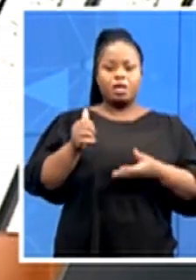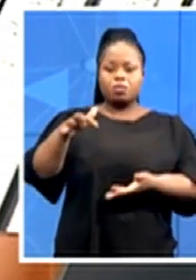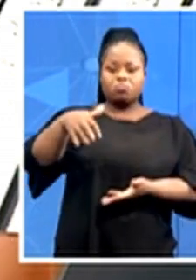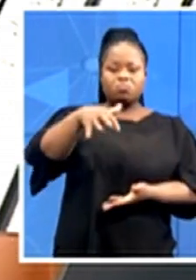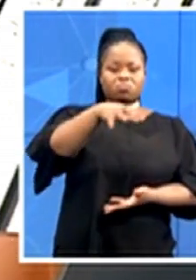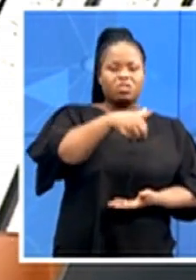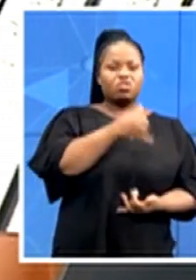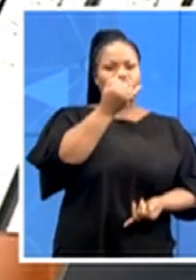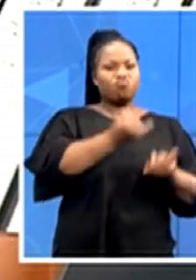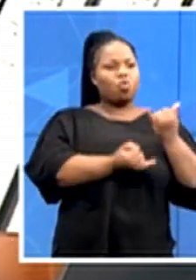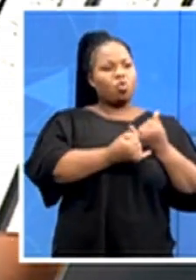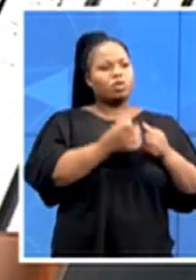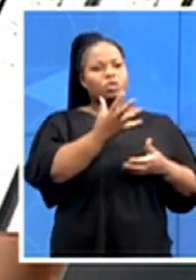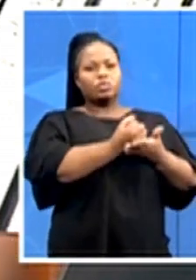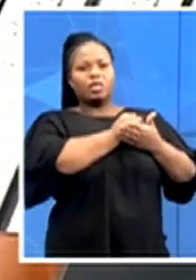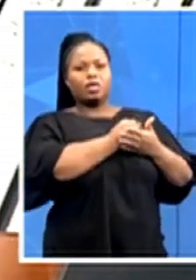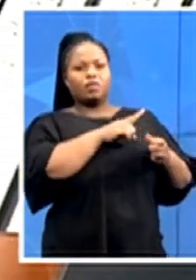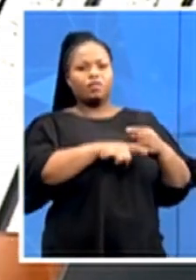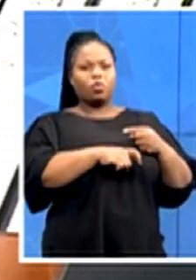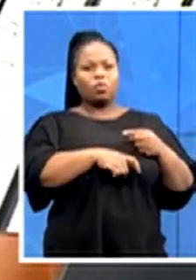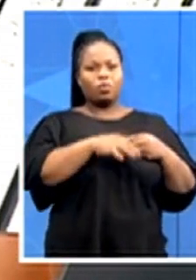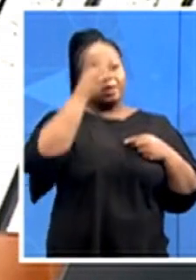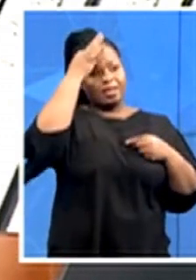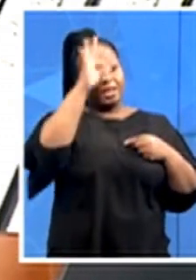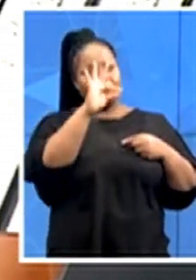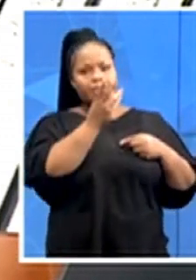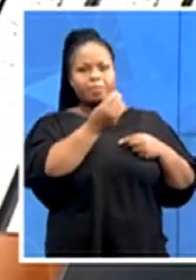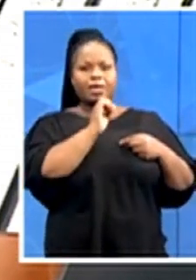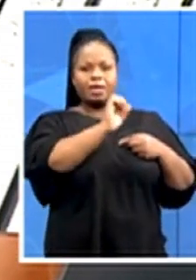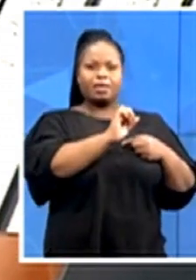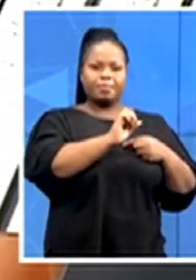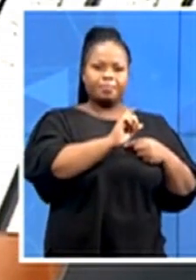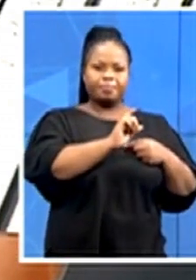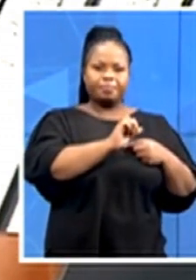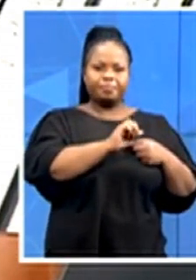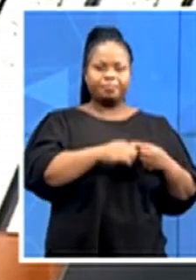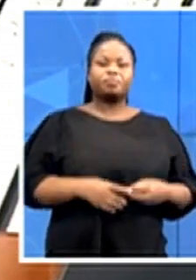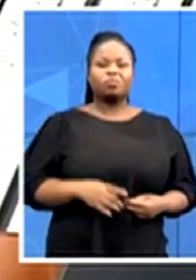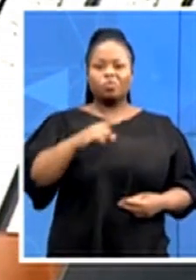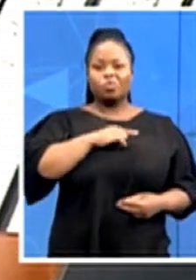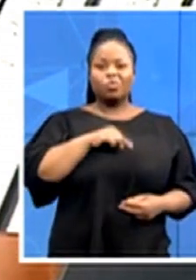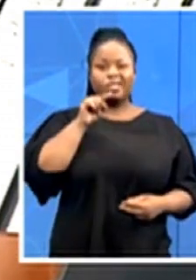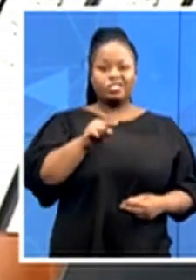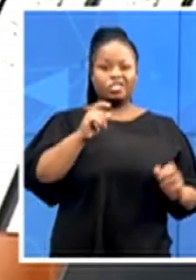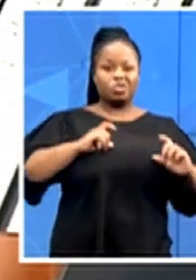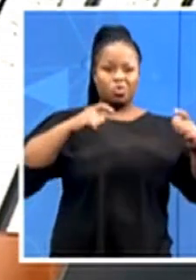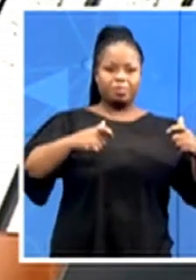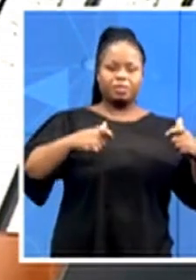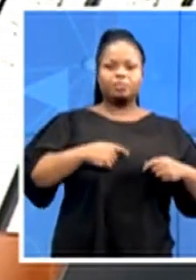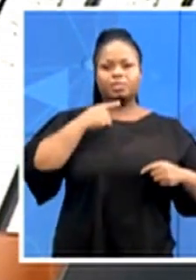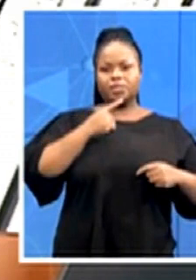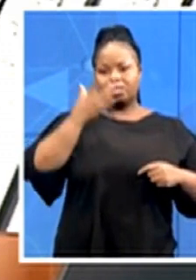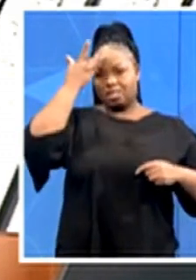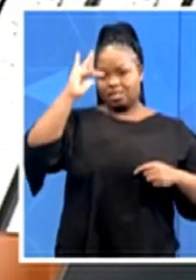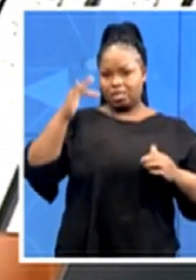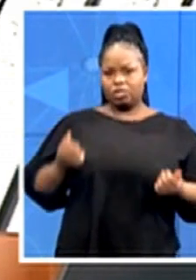state coffers. As has been made plain in this commission, our intelligence services are in